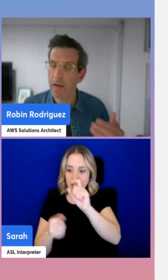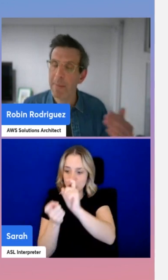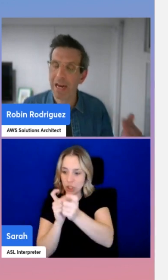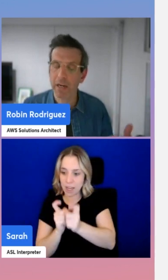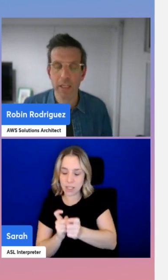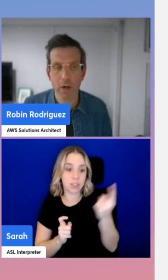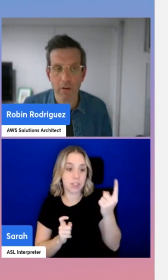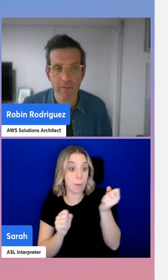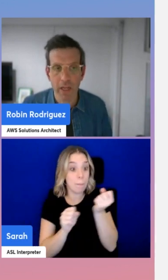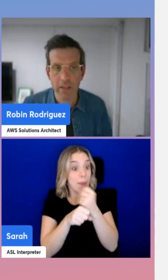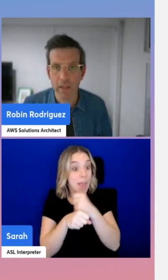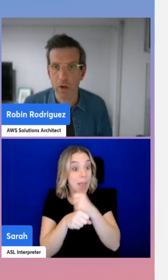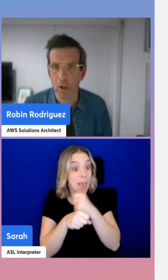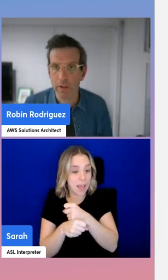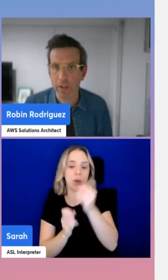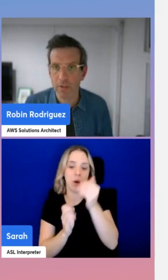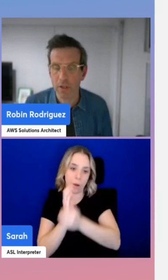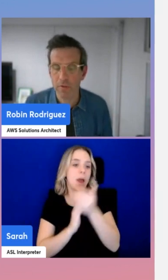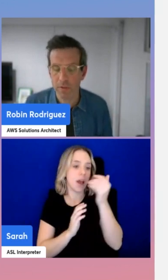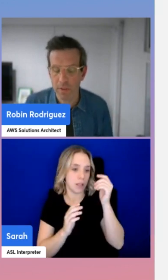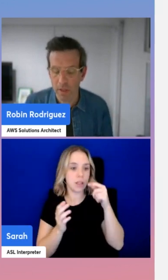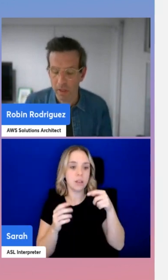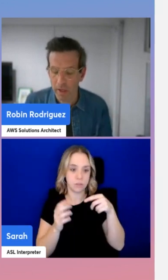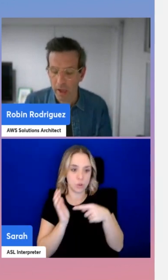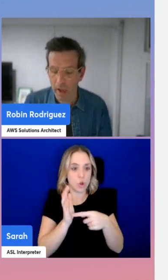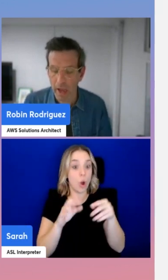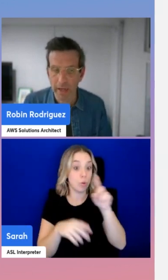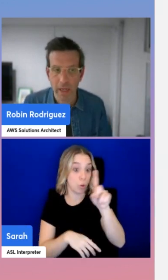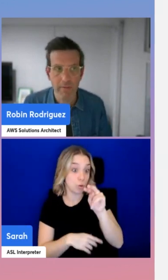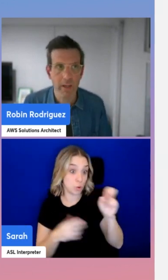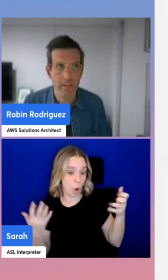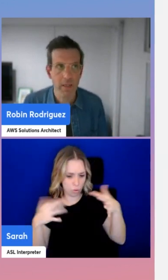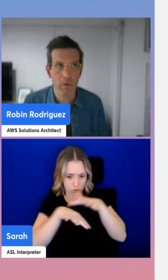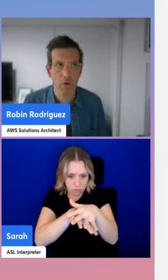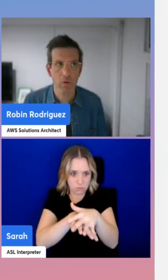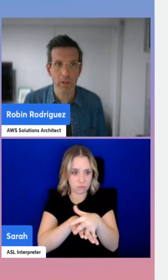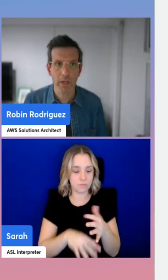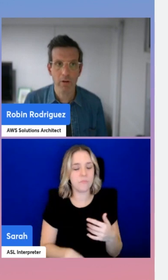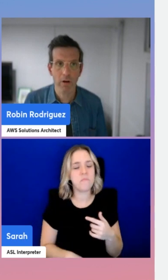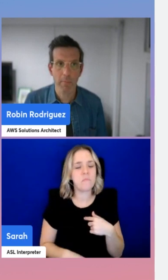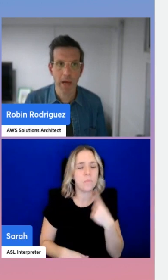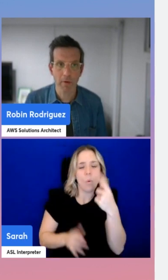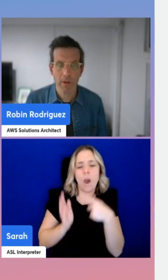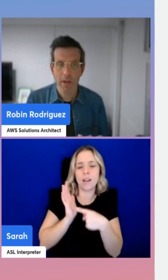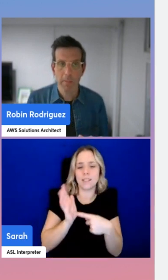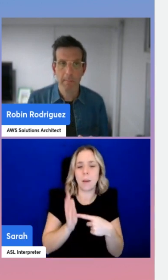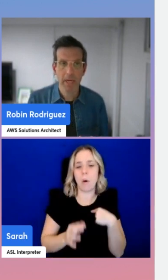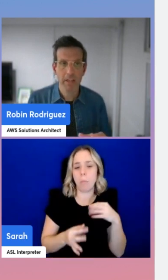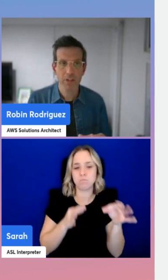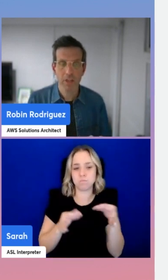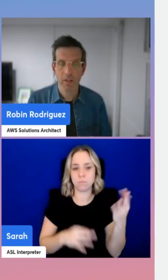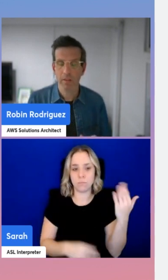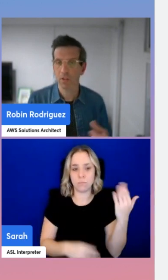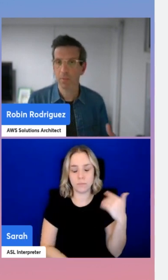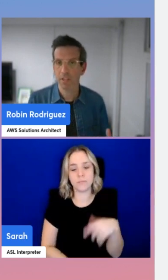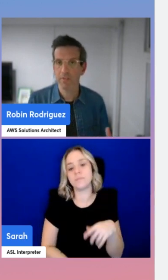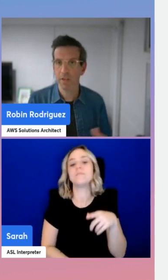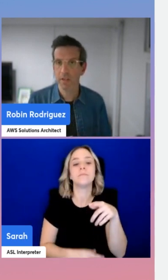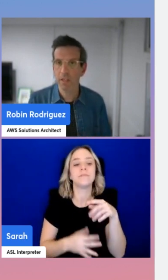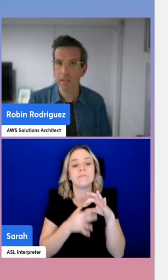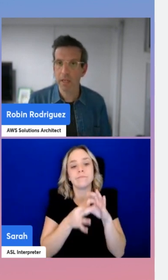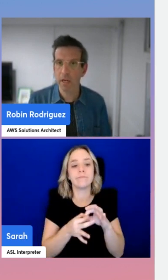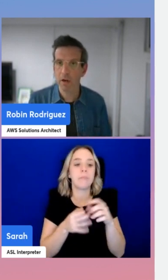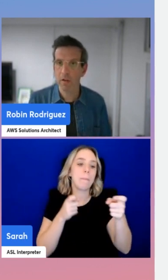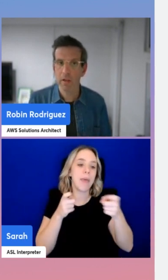make automatically are reflected in all of your zones. I gave an example earlier about managing the